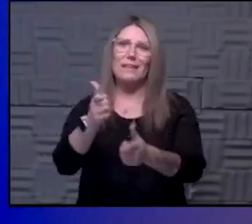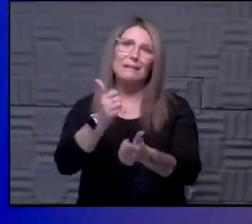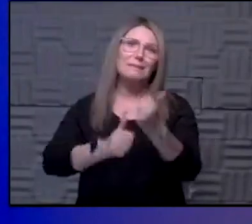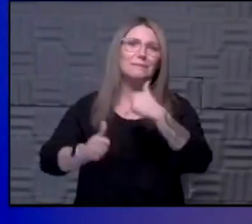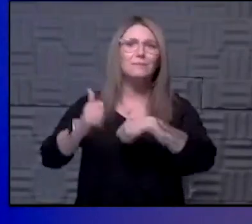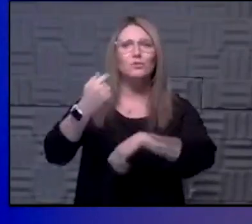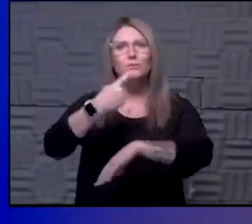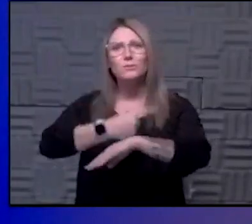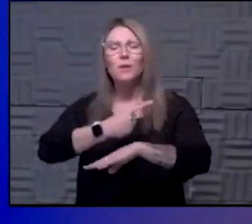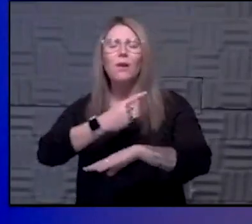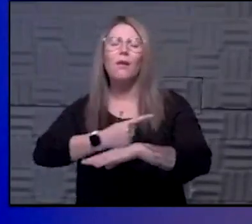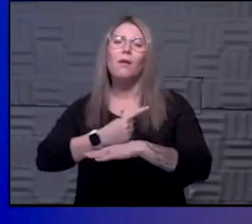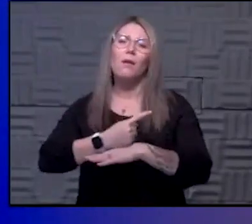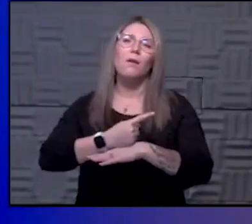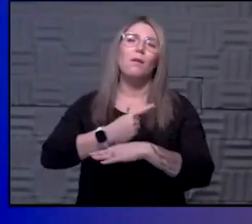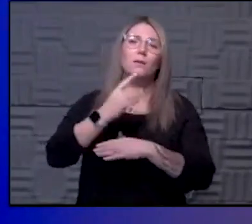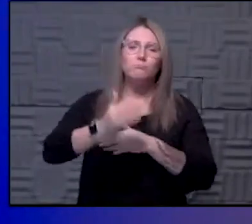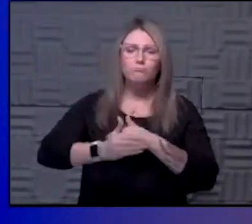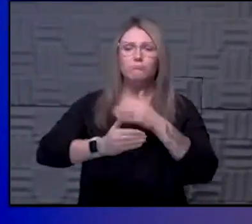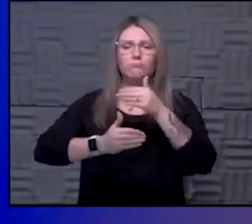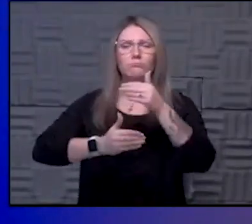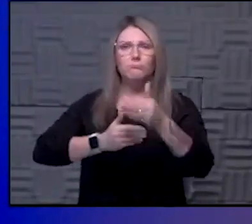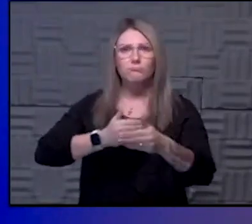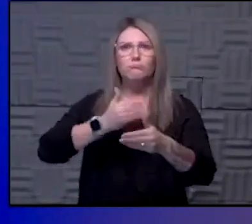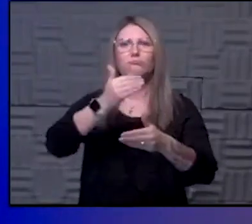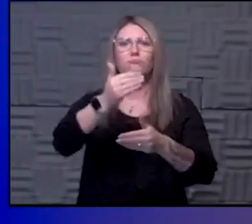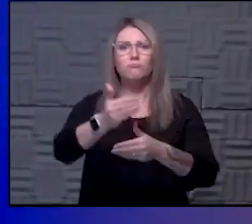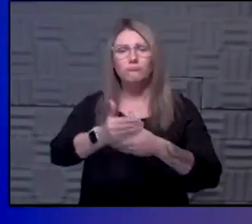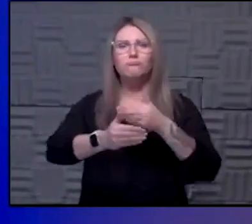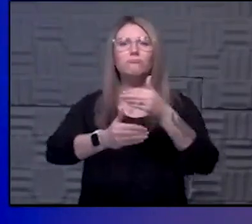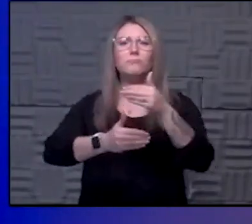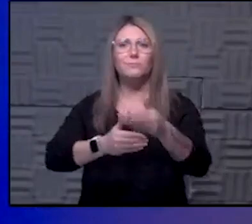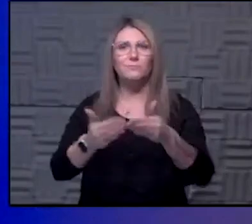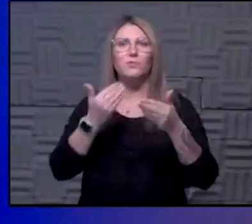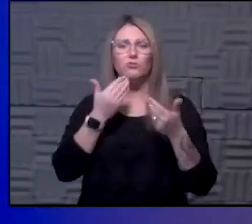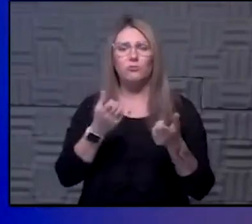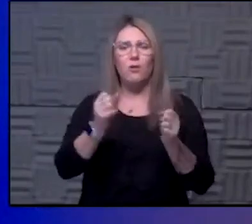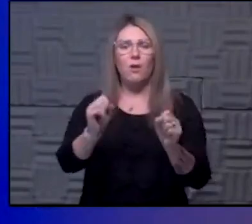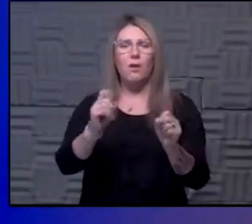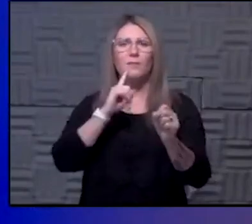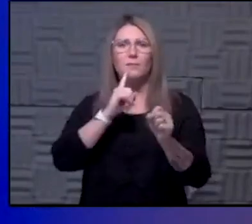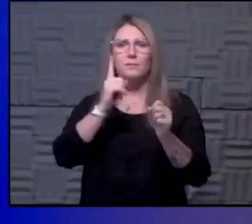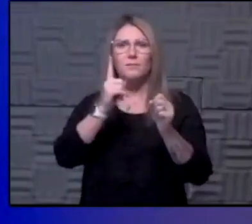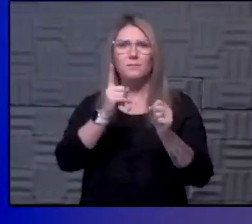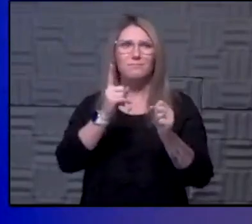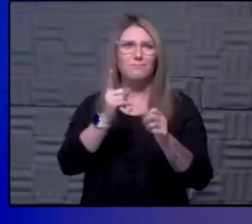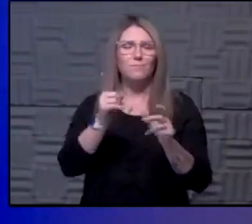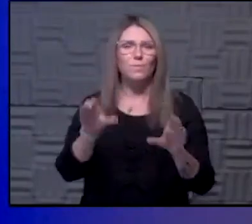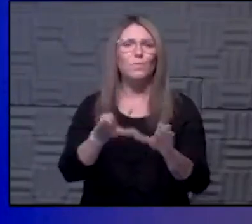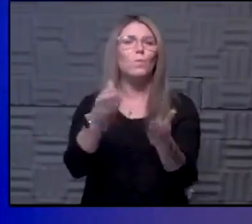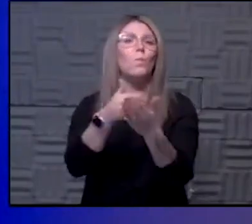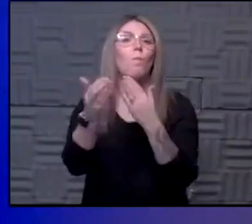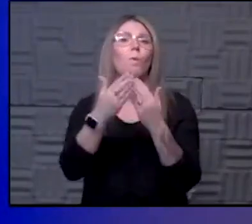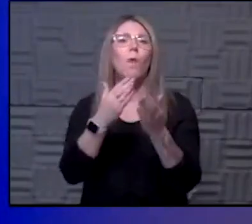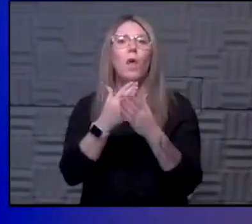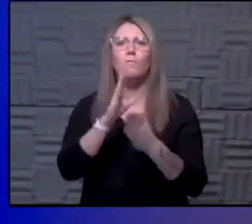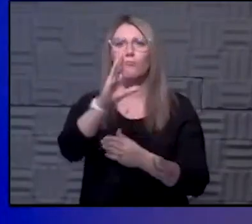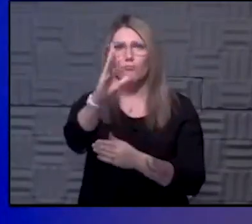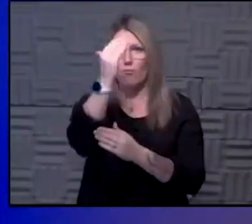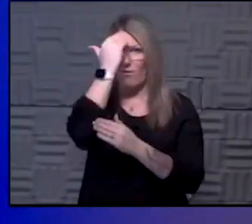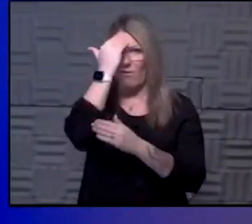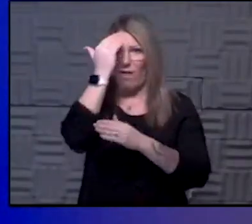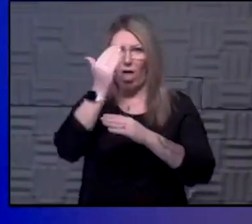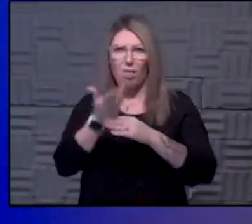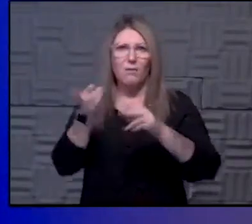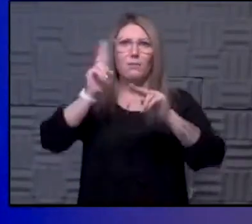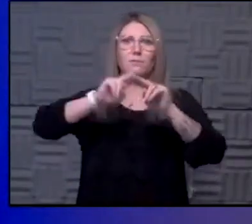you get to that, just get through the next day, trying to do things to increase your knowledge to get to that next day. And